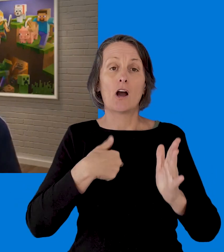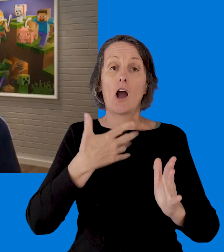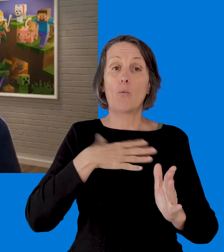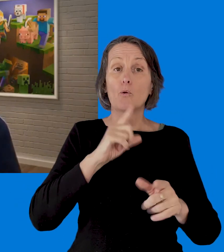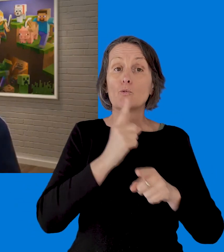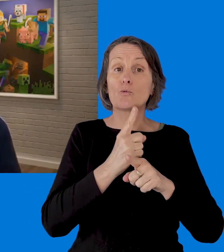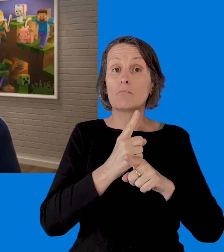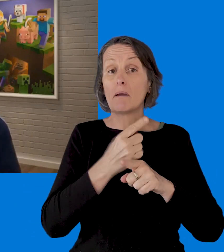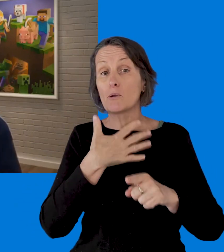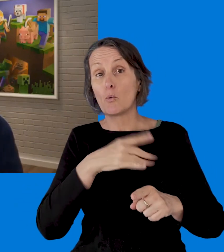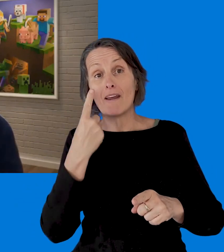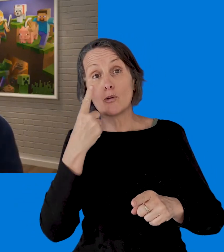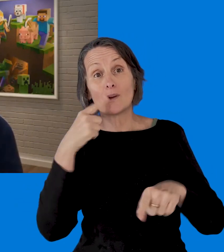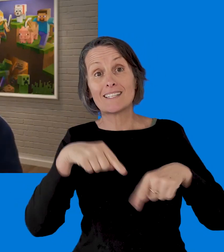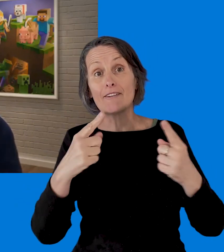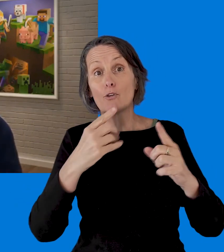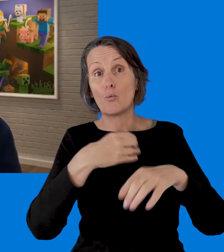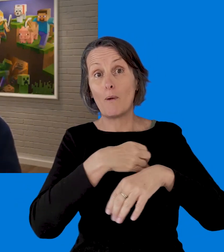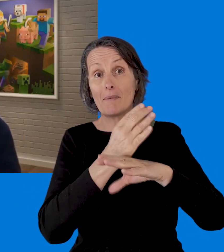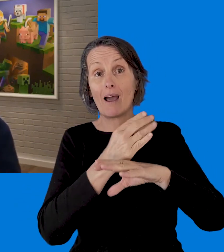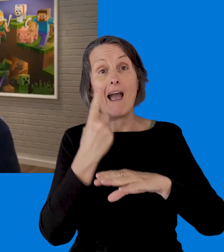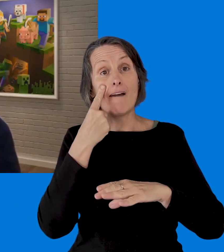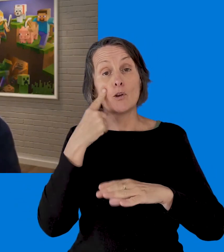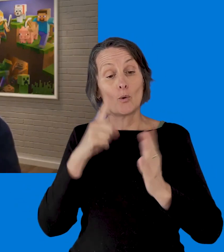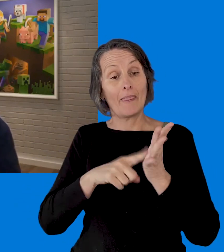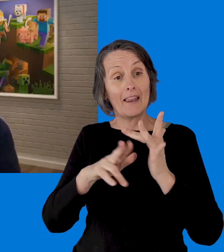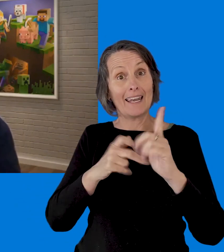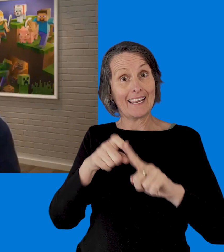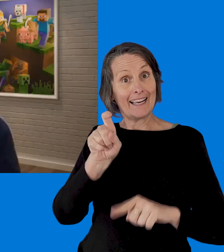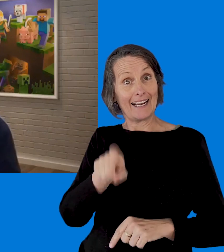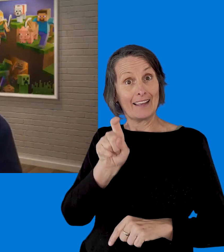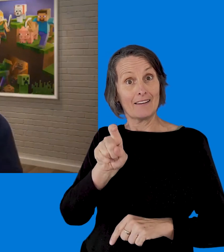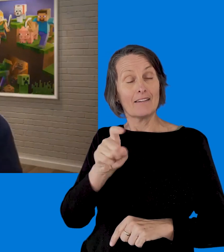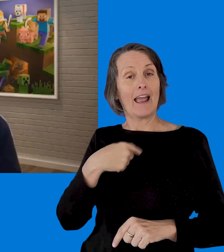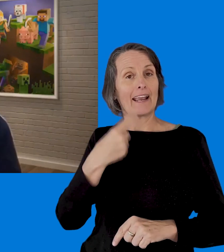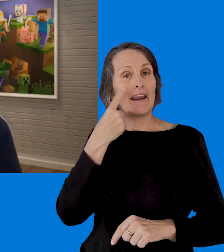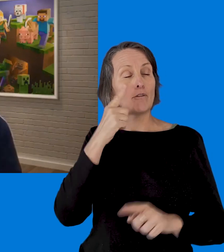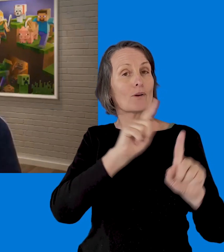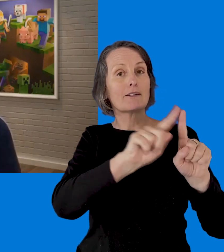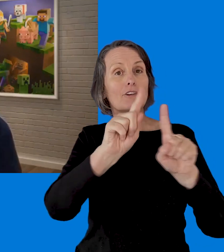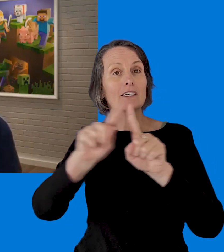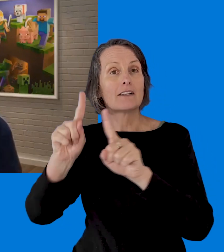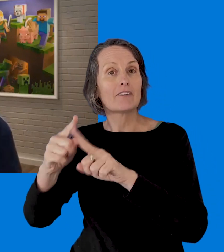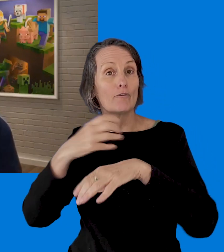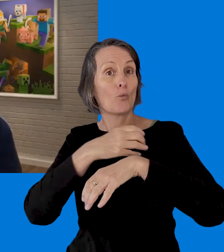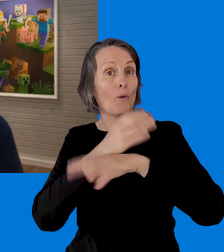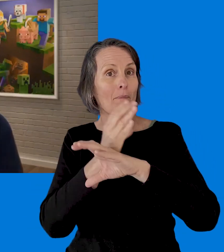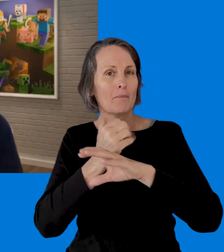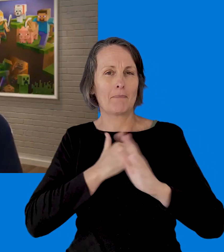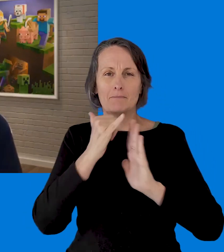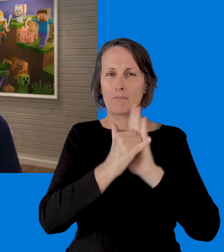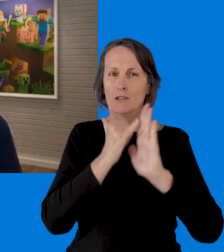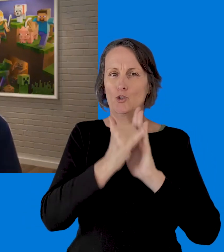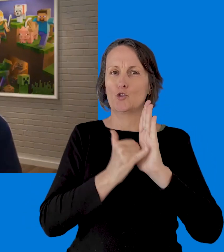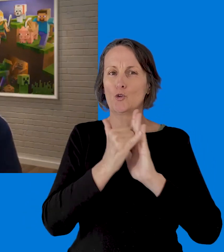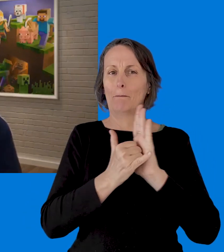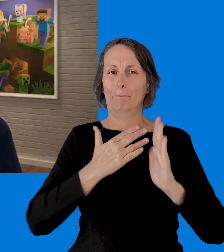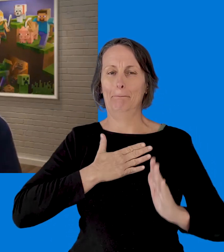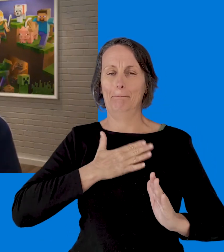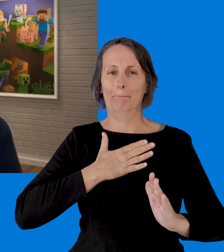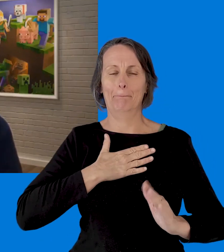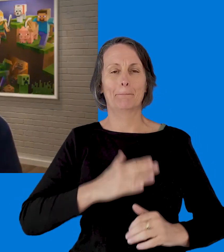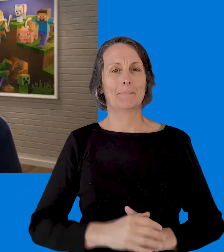up on some of our other webinars, then you can click on this link right here and you can be taken to my YouTube page, which has got all our